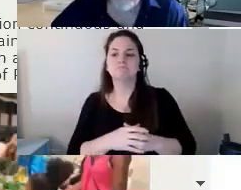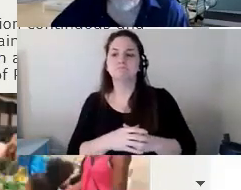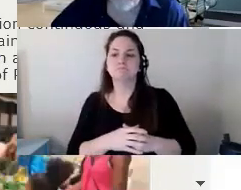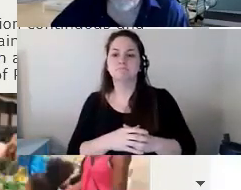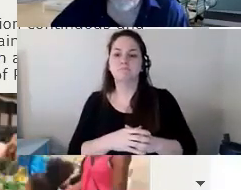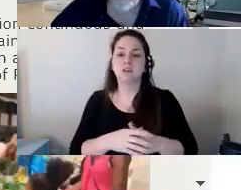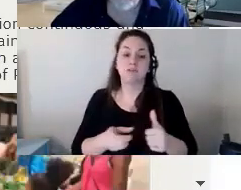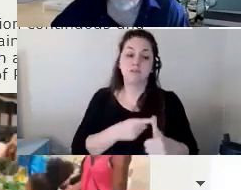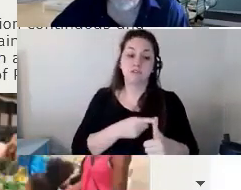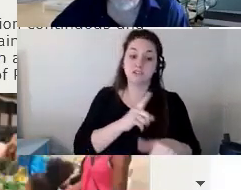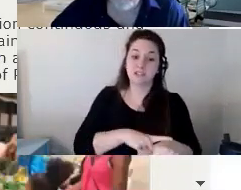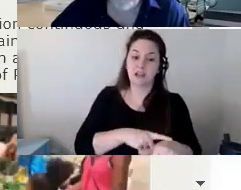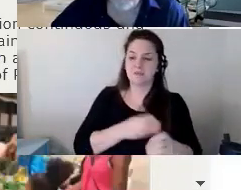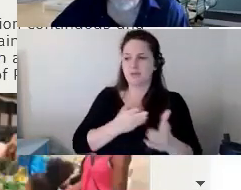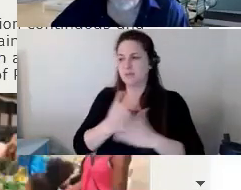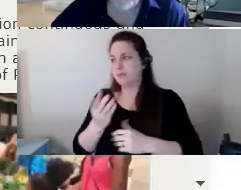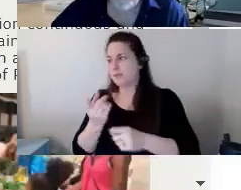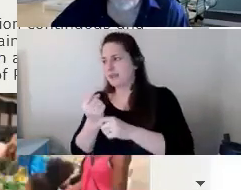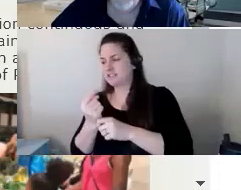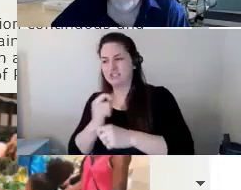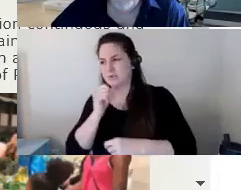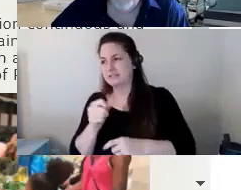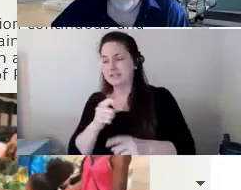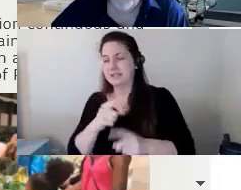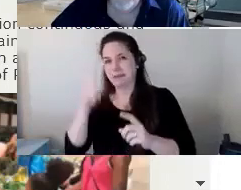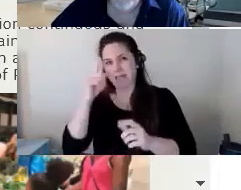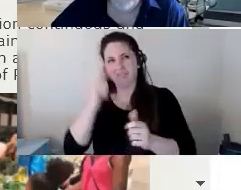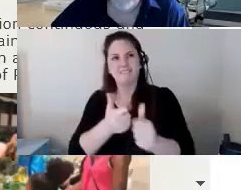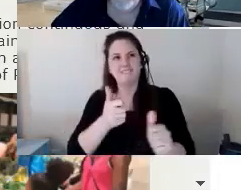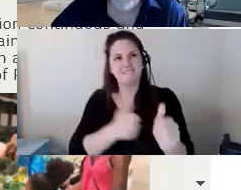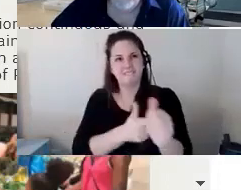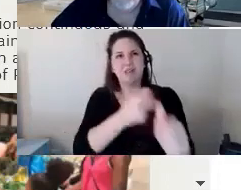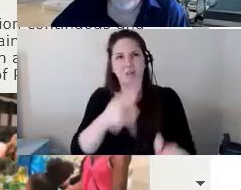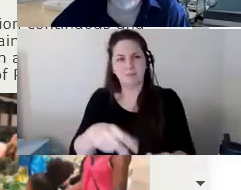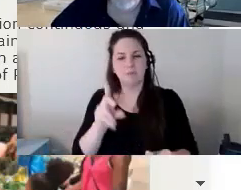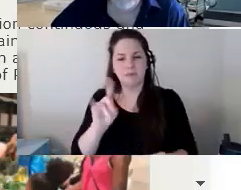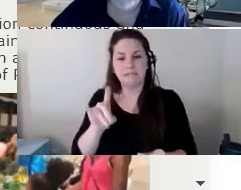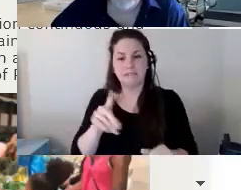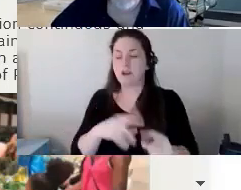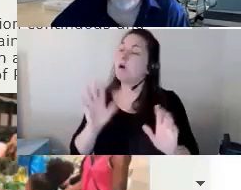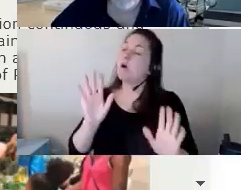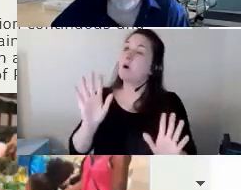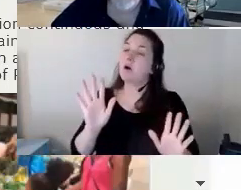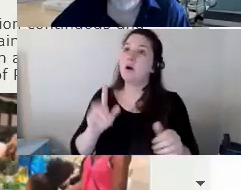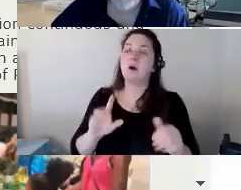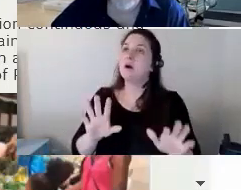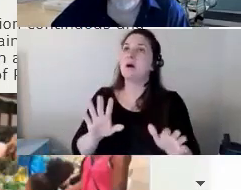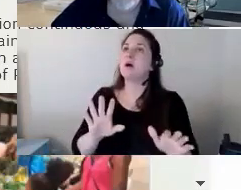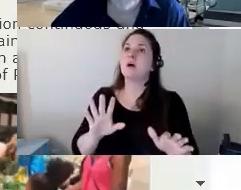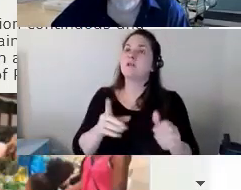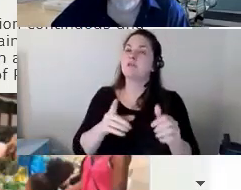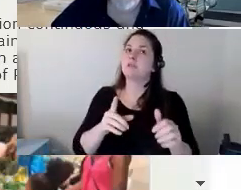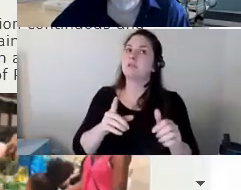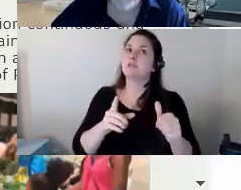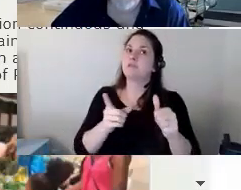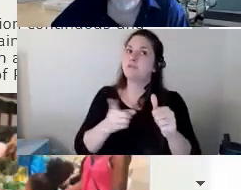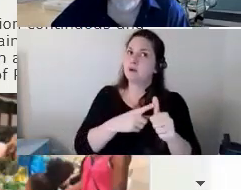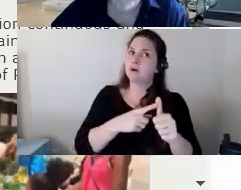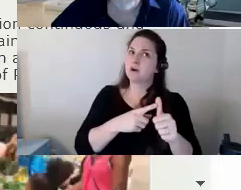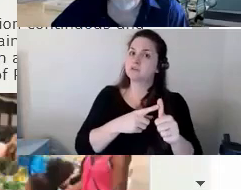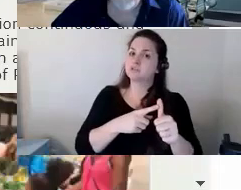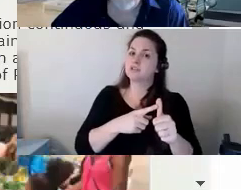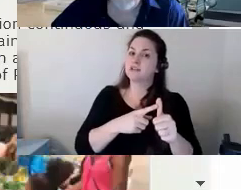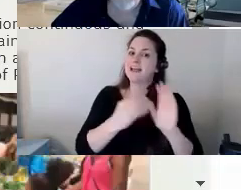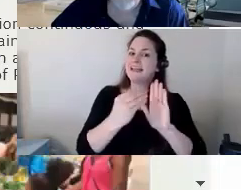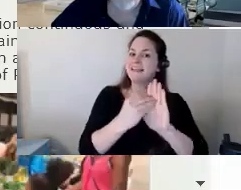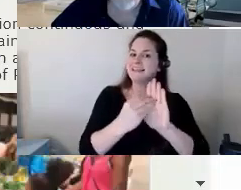we didn't do that, but I think we did in the follow-up. All the first author, not because the first listed author,